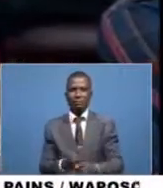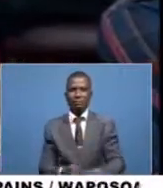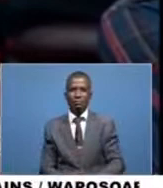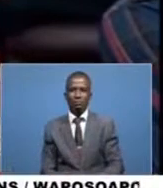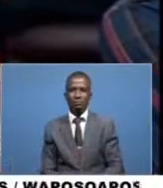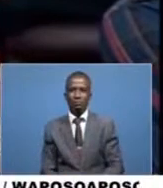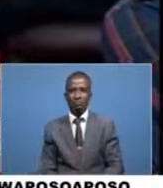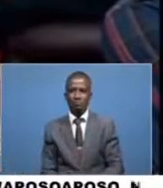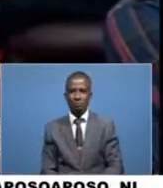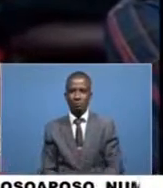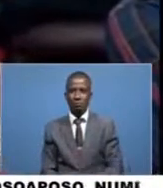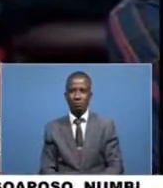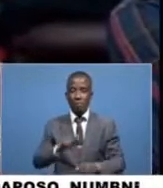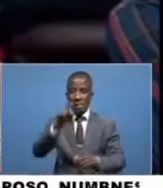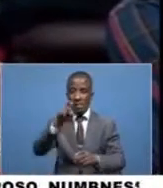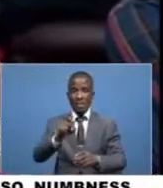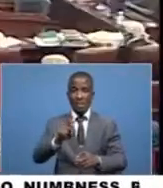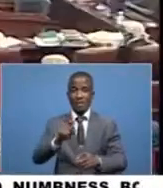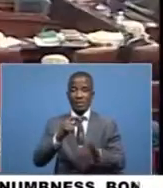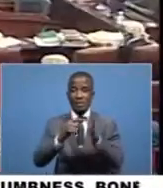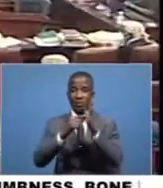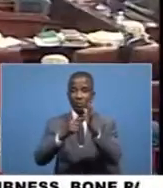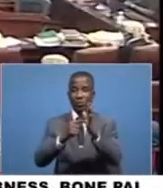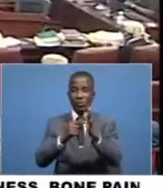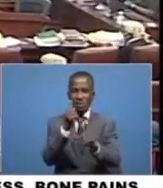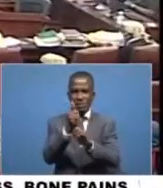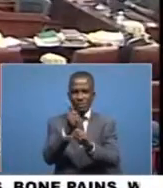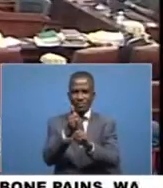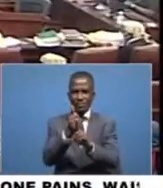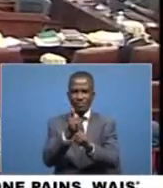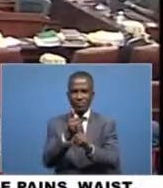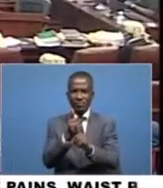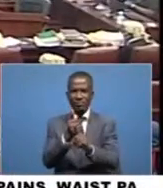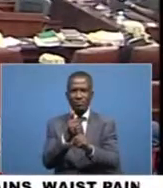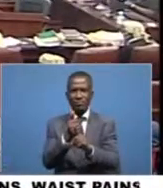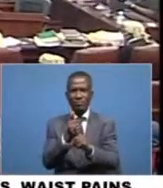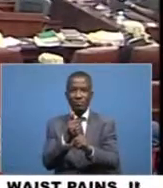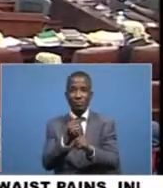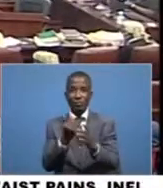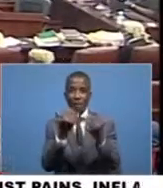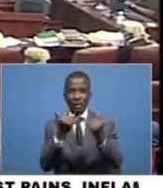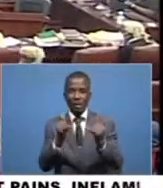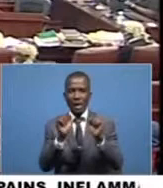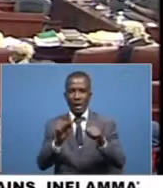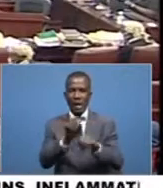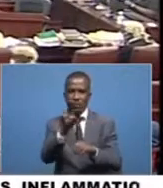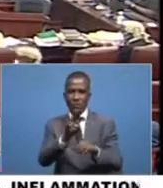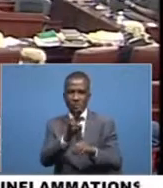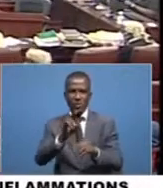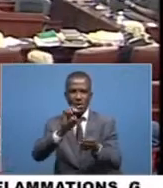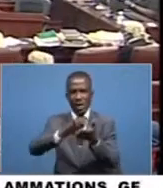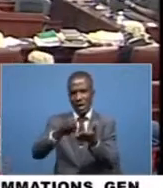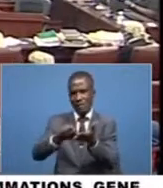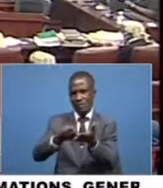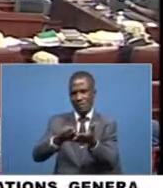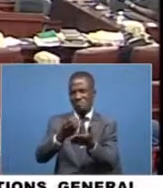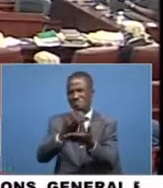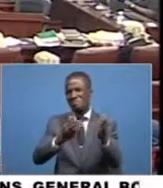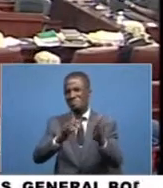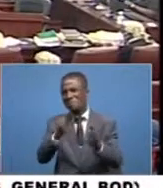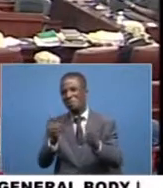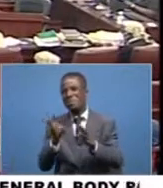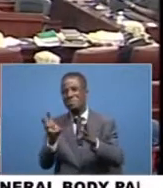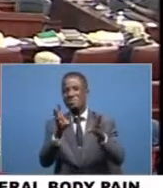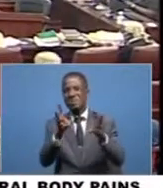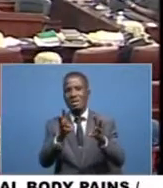an action needs not give evidence himself. Provided he can adduce evidence of some sort from other sources,